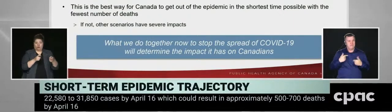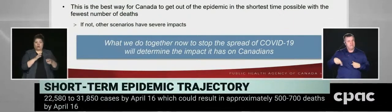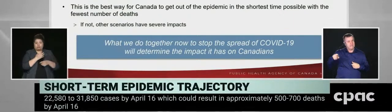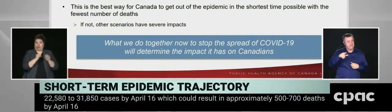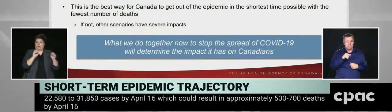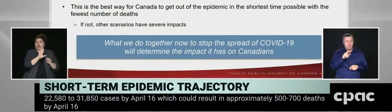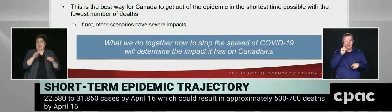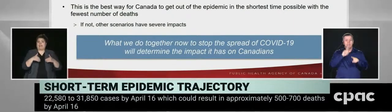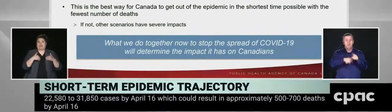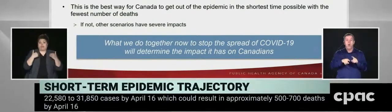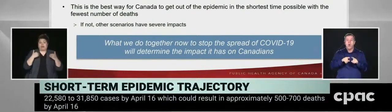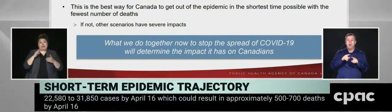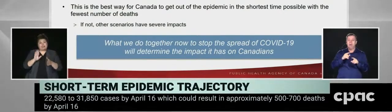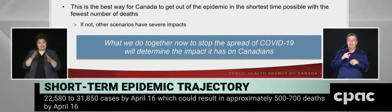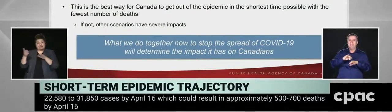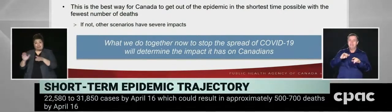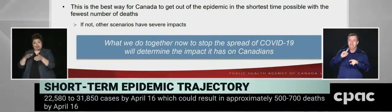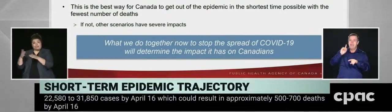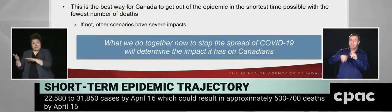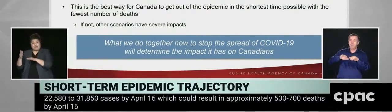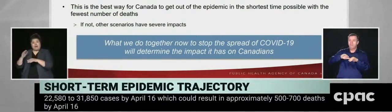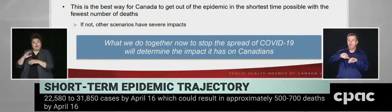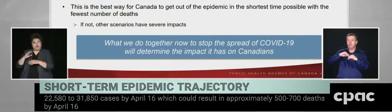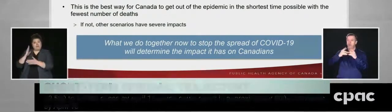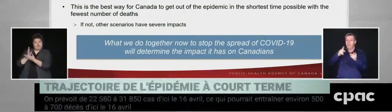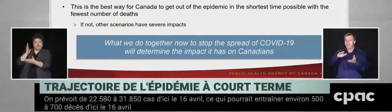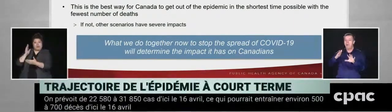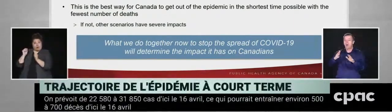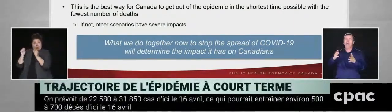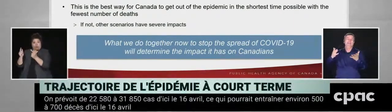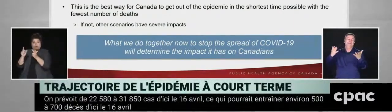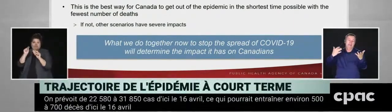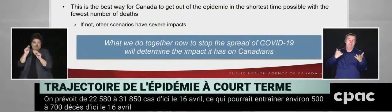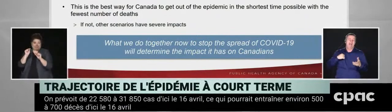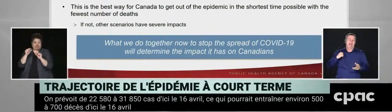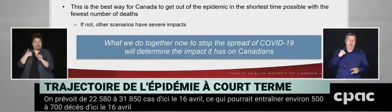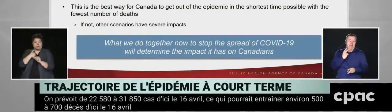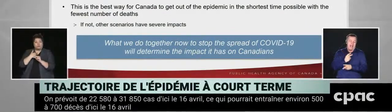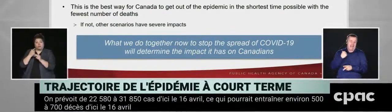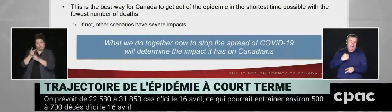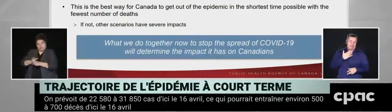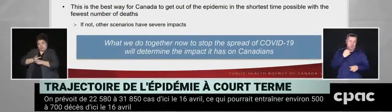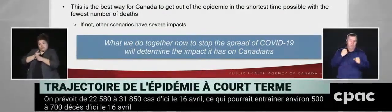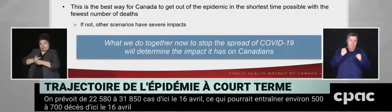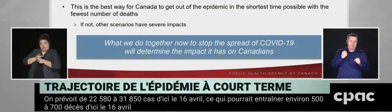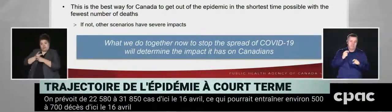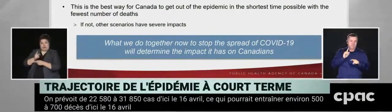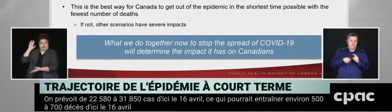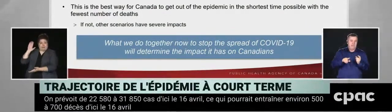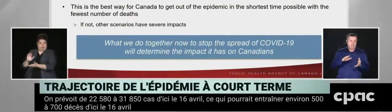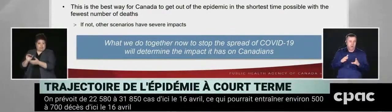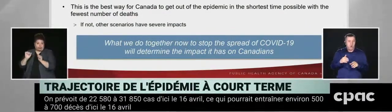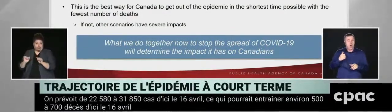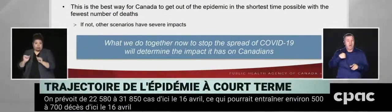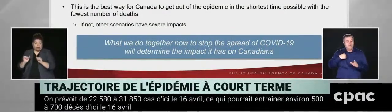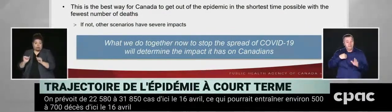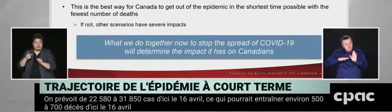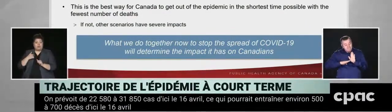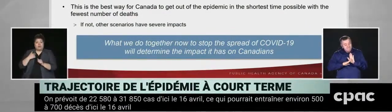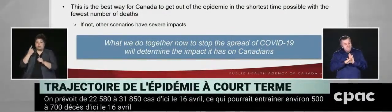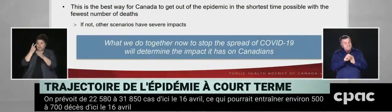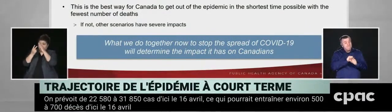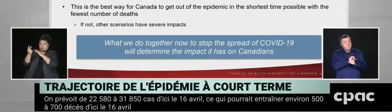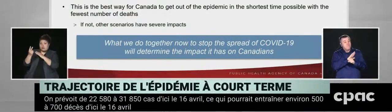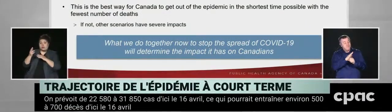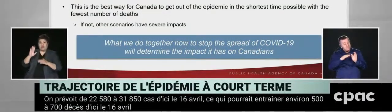the deaths that we can. We all play a role in what the future will hold for Canada's COVID-19 trajectory. We